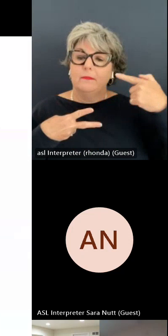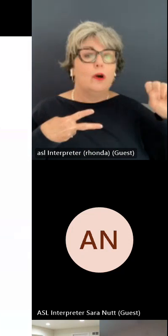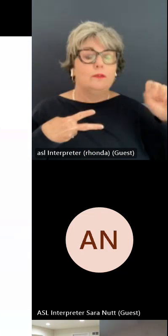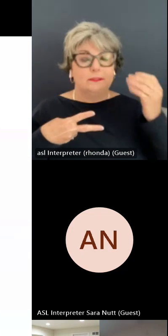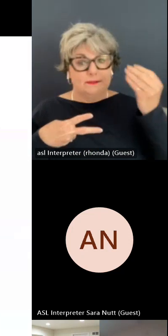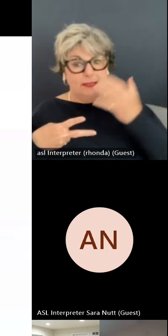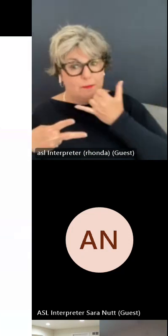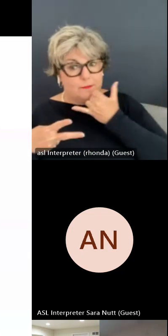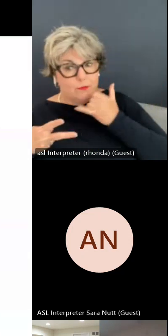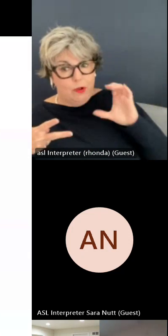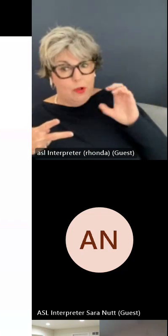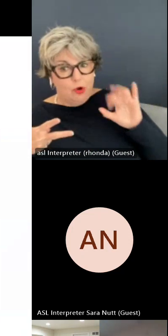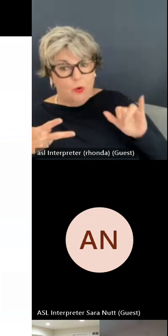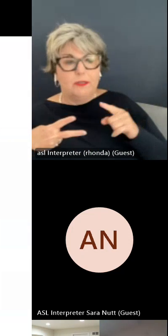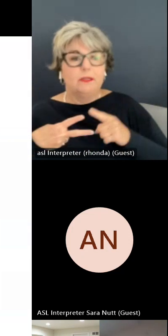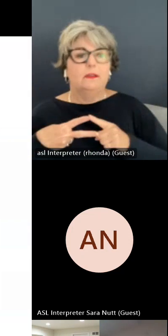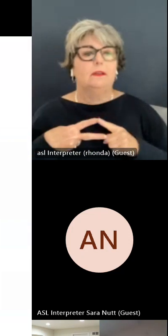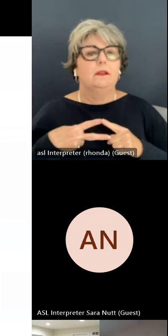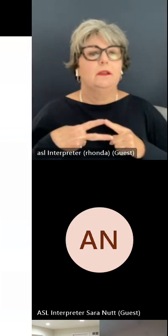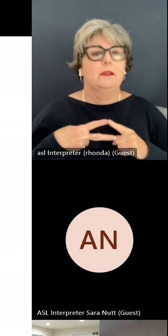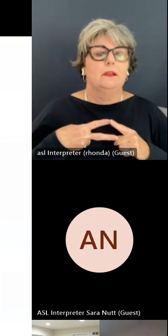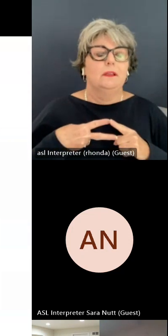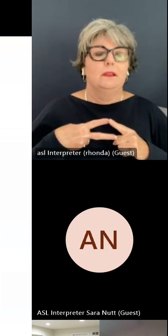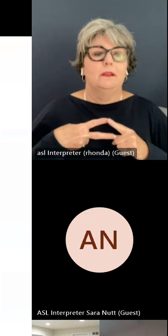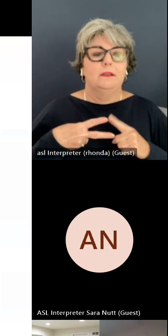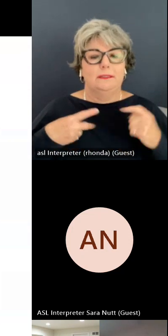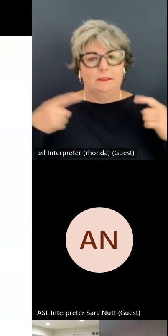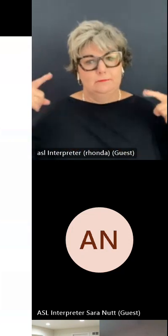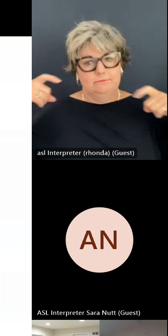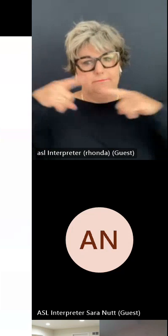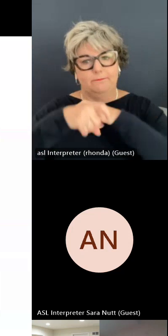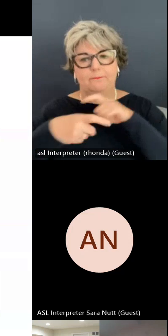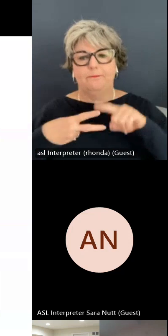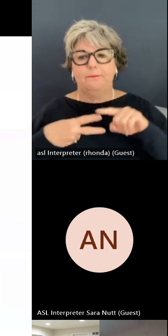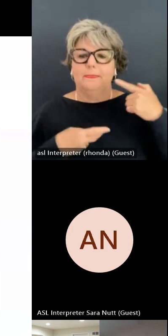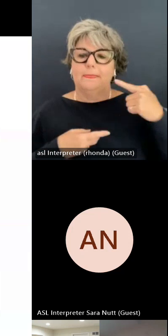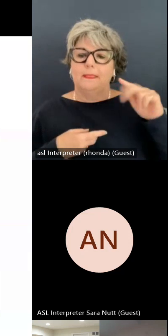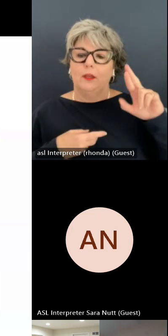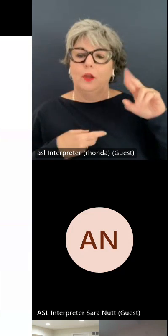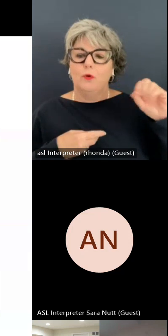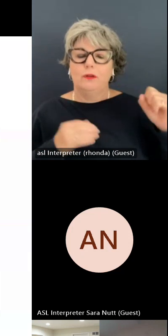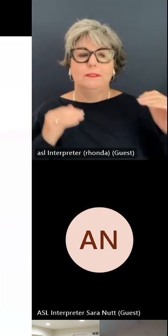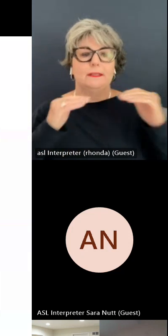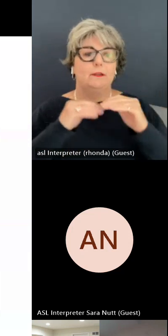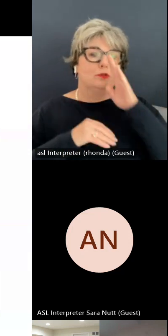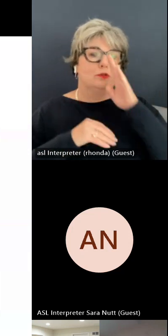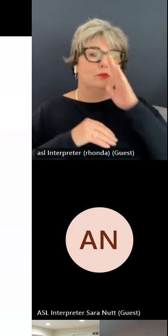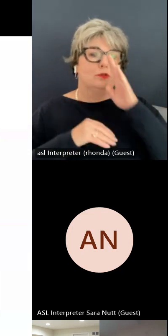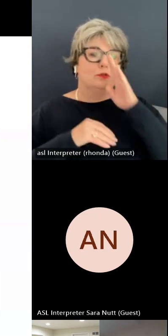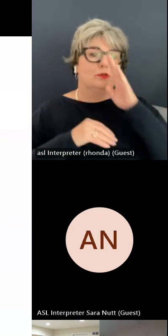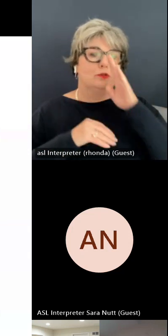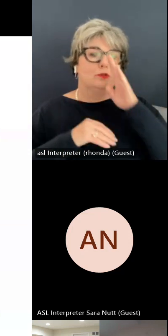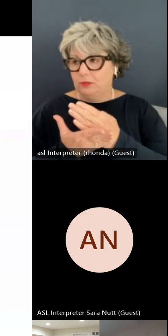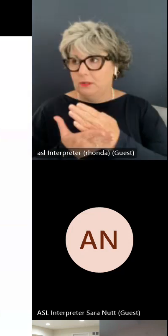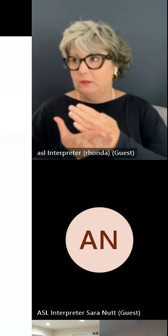wrong, Courtney, but because this is a little tricky, gross budget authority equals direct budget authority,